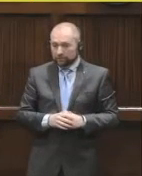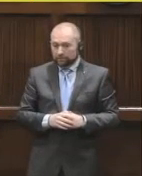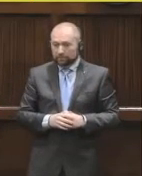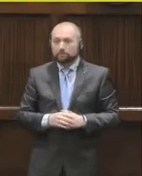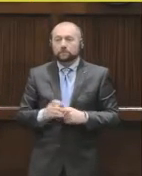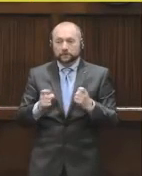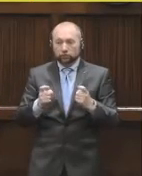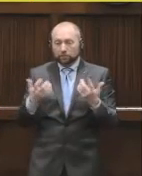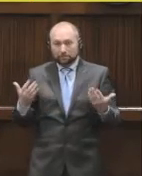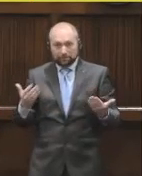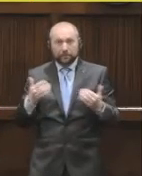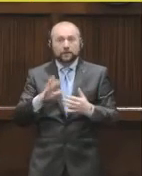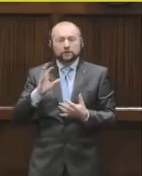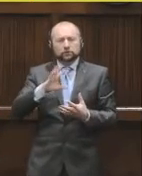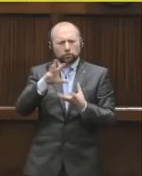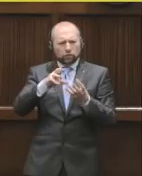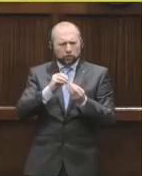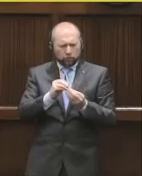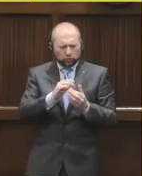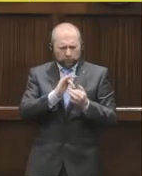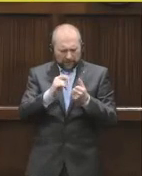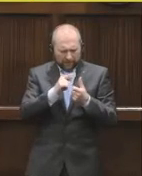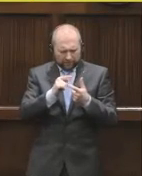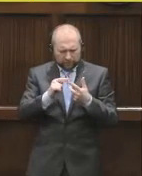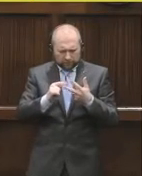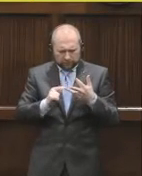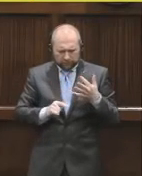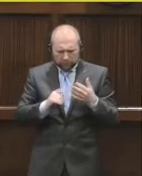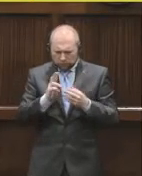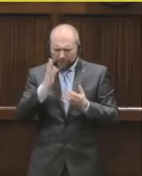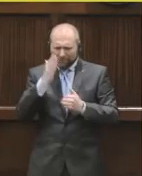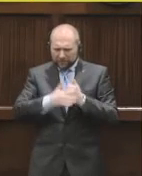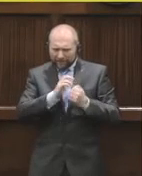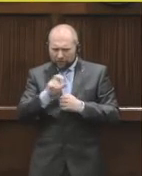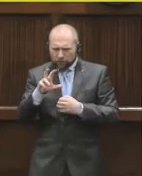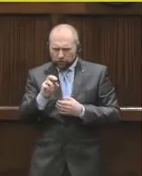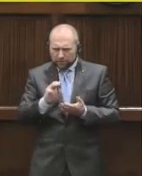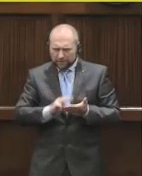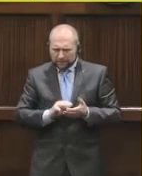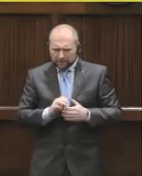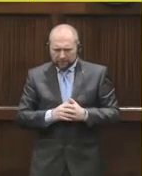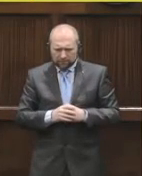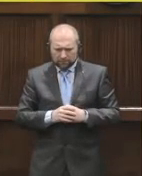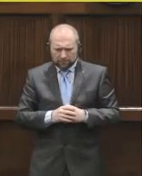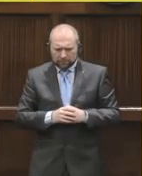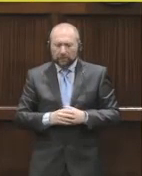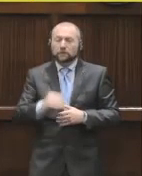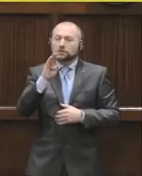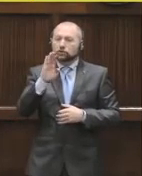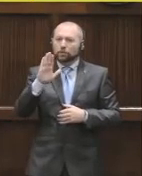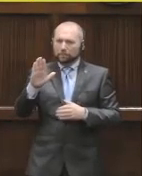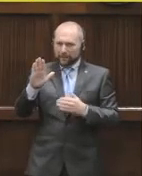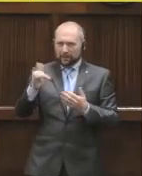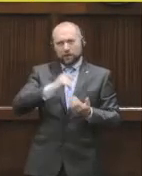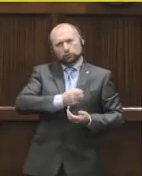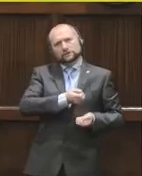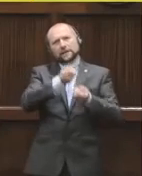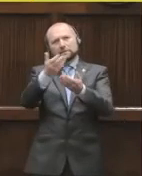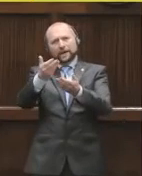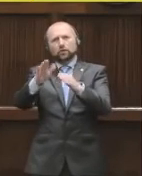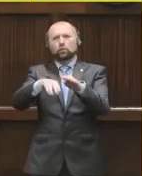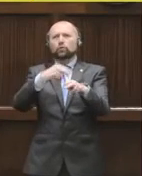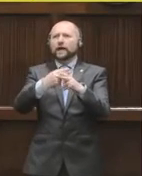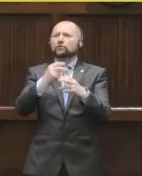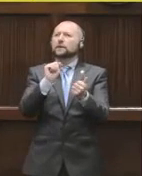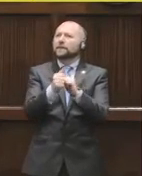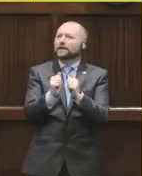So, to conclude after 13 minutes. The bill is reported without amendments, so order